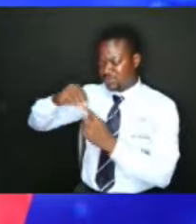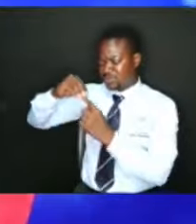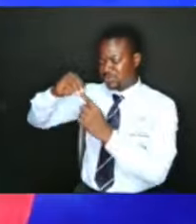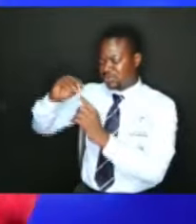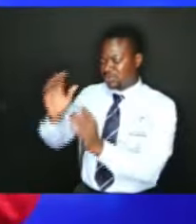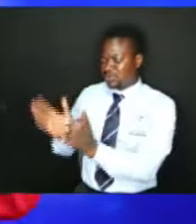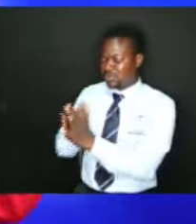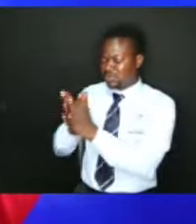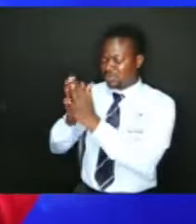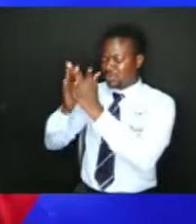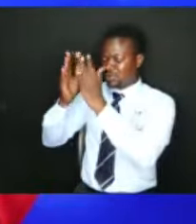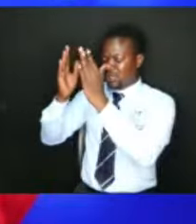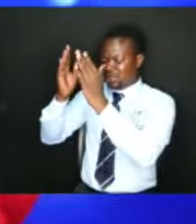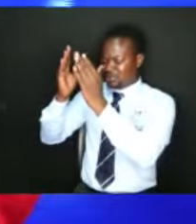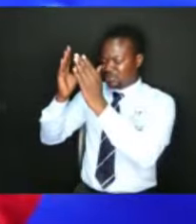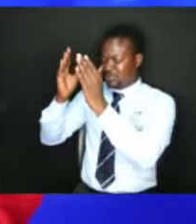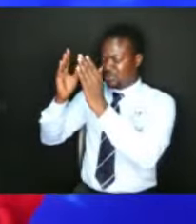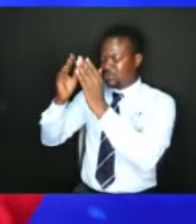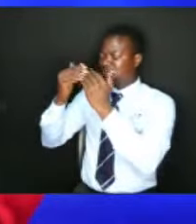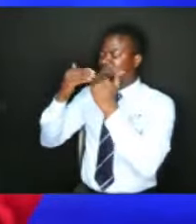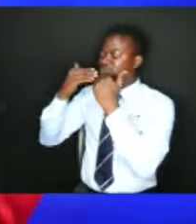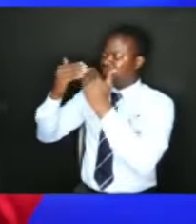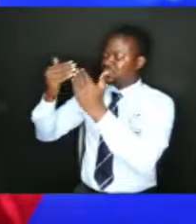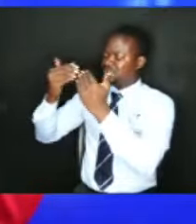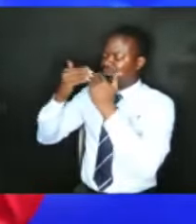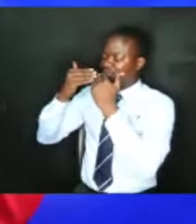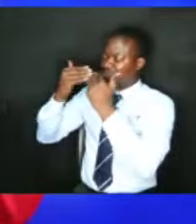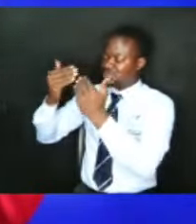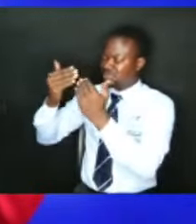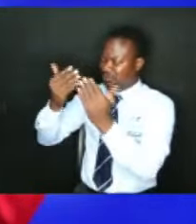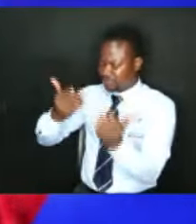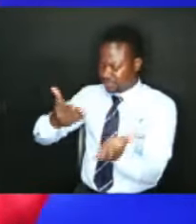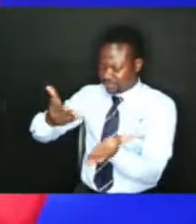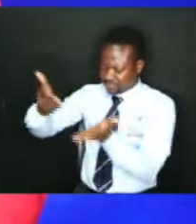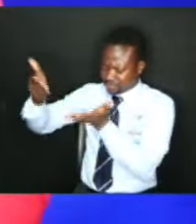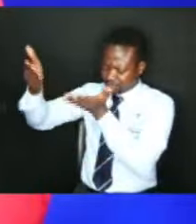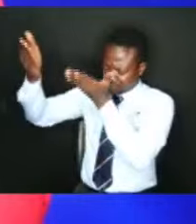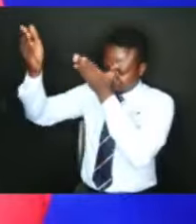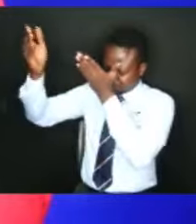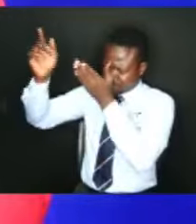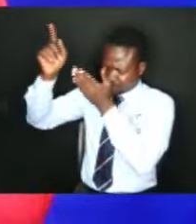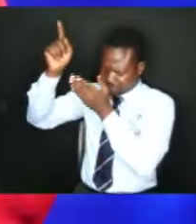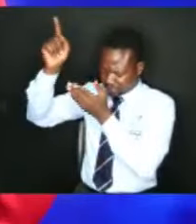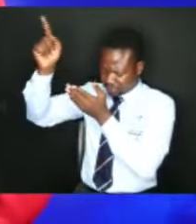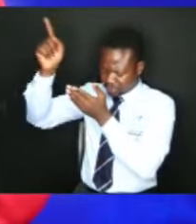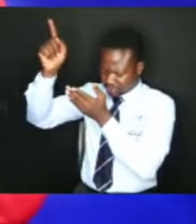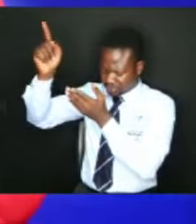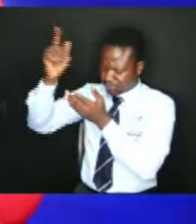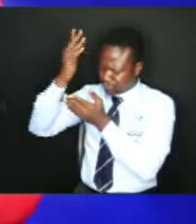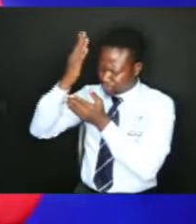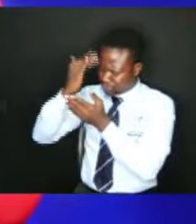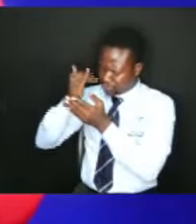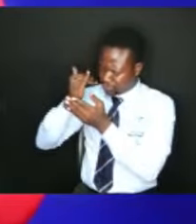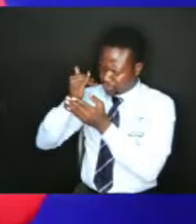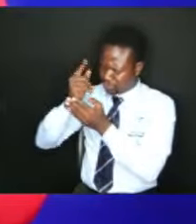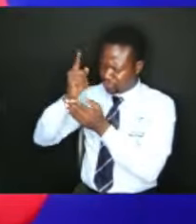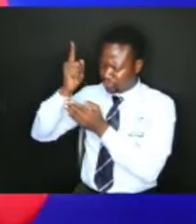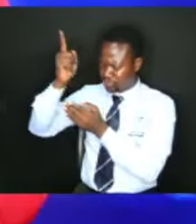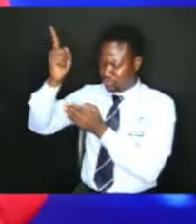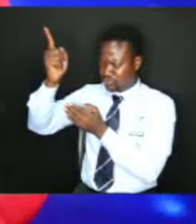Entrontrom aseta. Na yɛde ma wo yɛ Nyankopɔn sɛ wobu yɛn bi